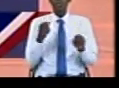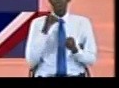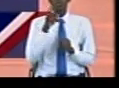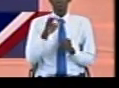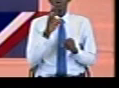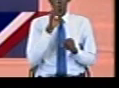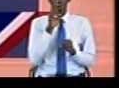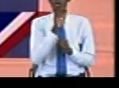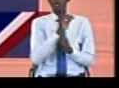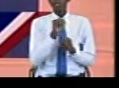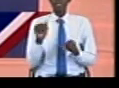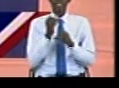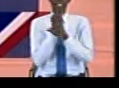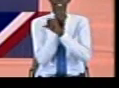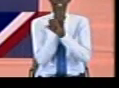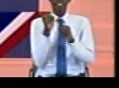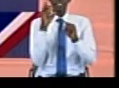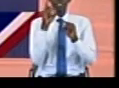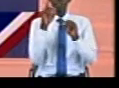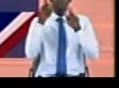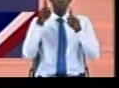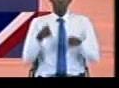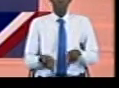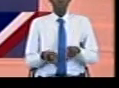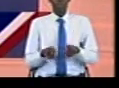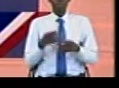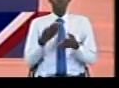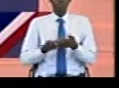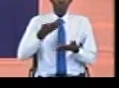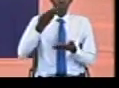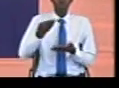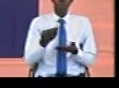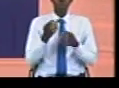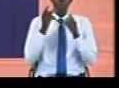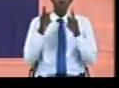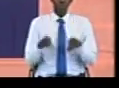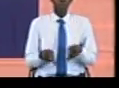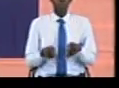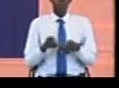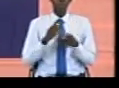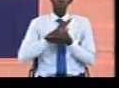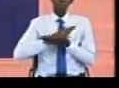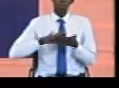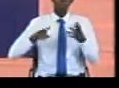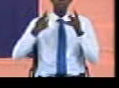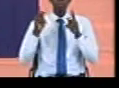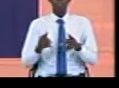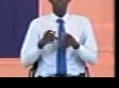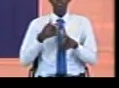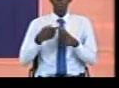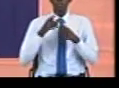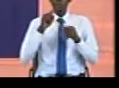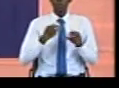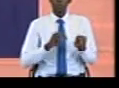purchased person. You are a pardoned person. That's number one. But now you go forward now. You go from being